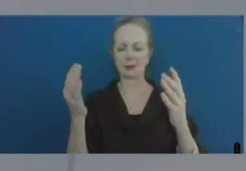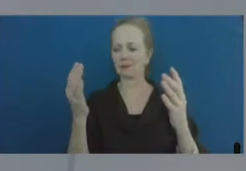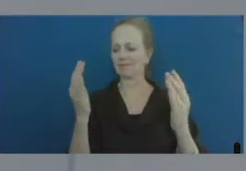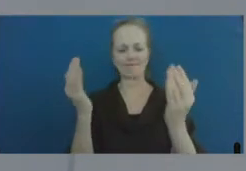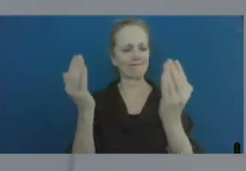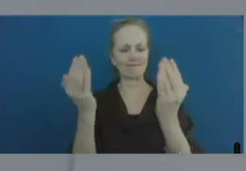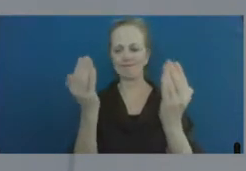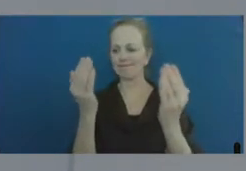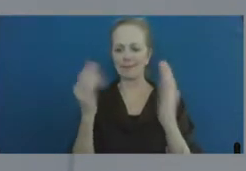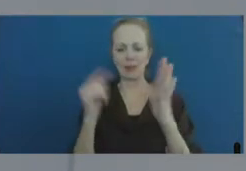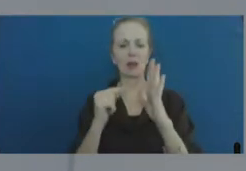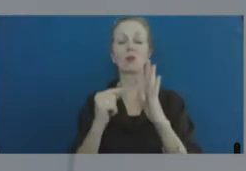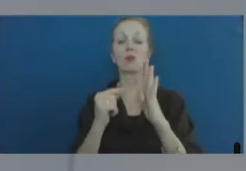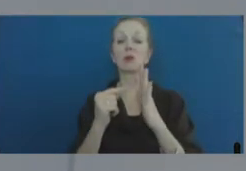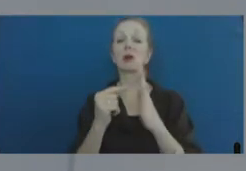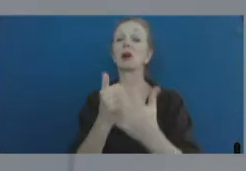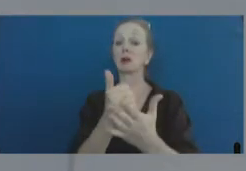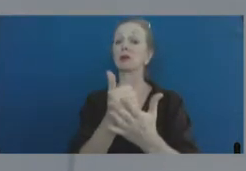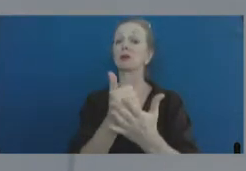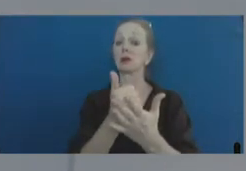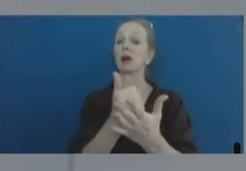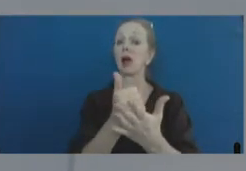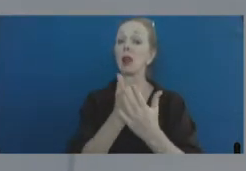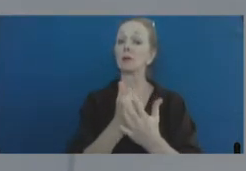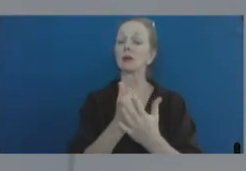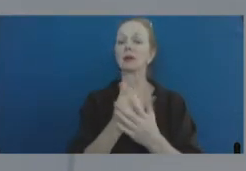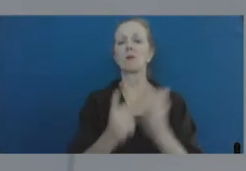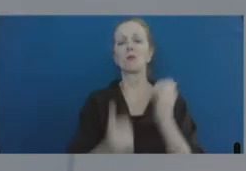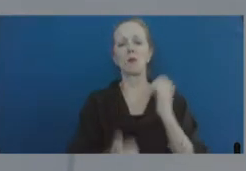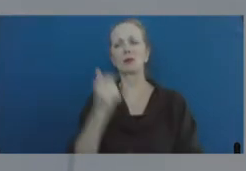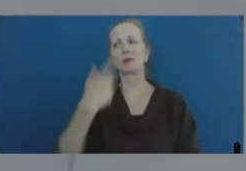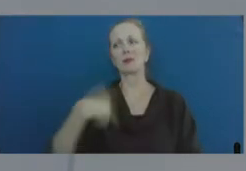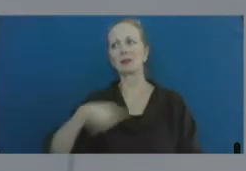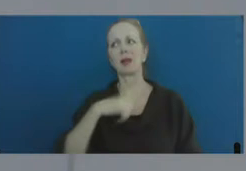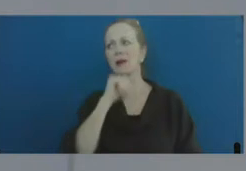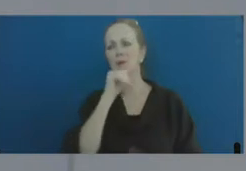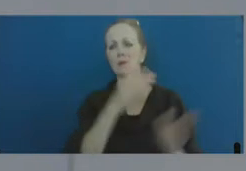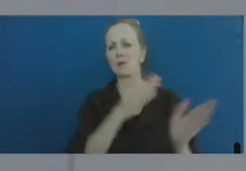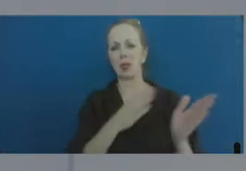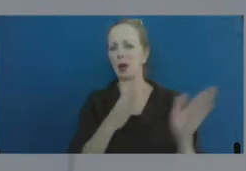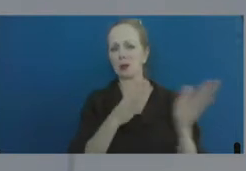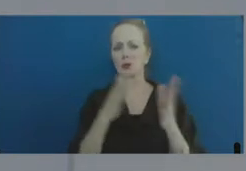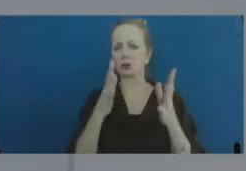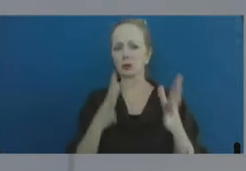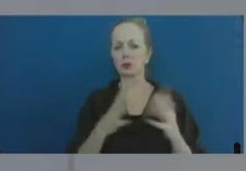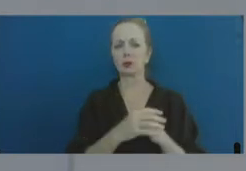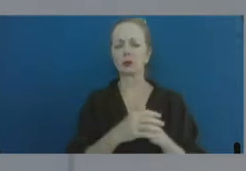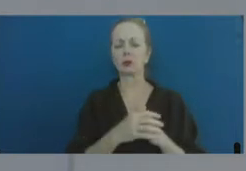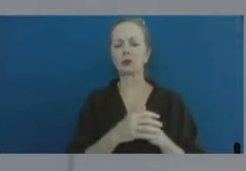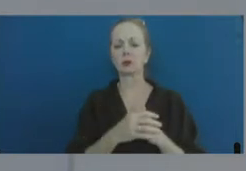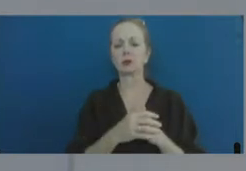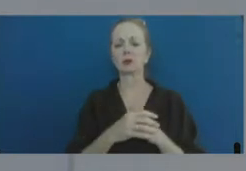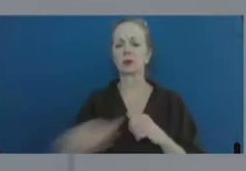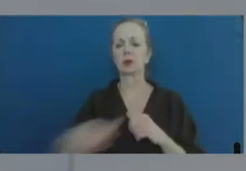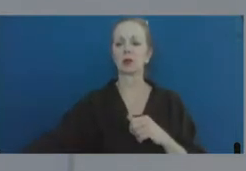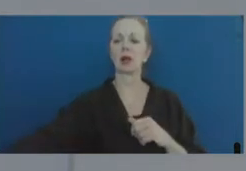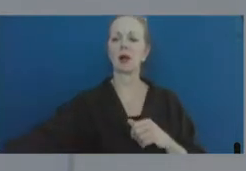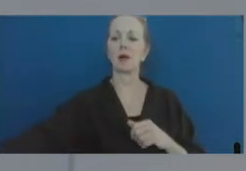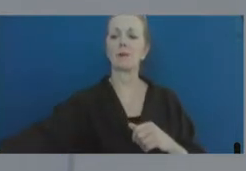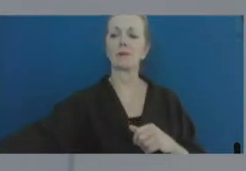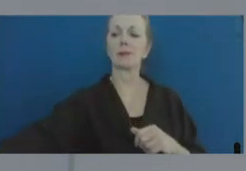us. Most of us are not planners, land use experts. So I think having that would sort of help